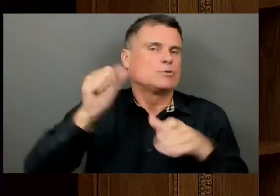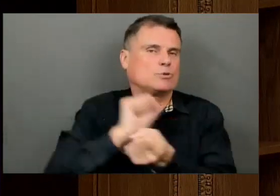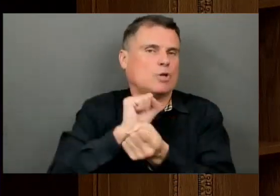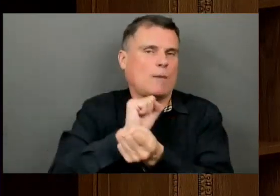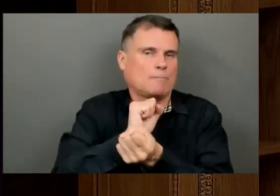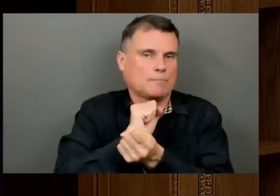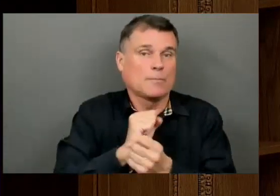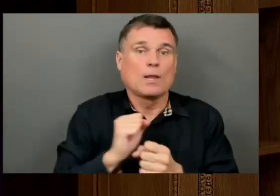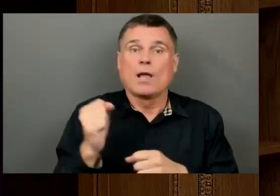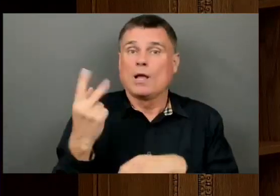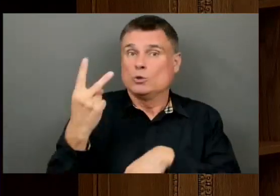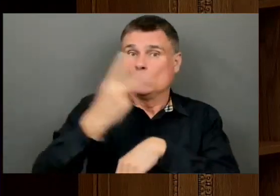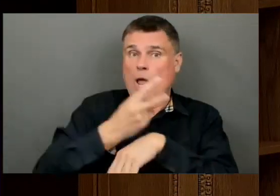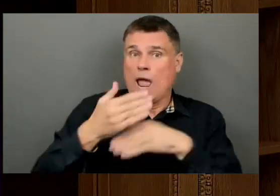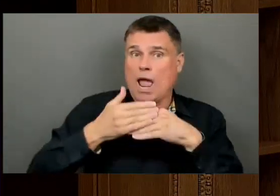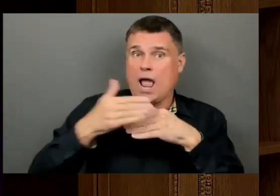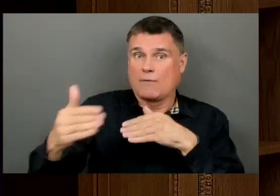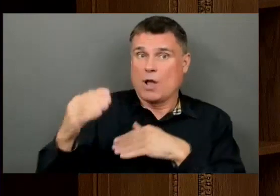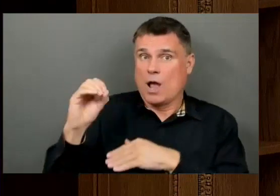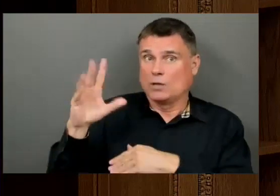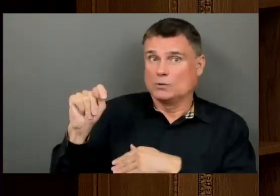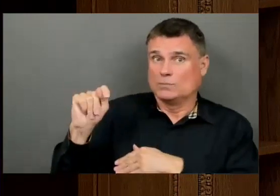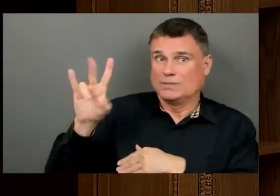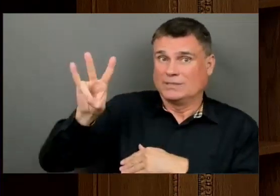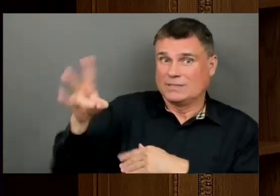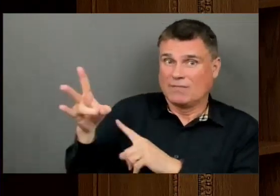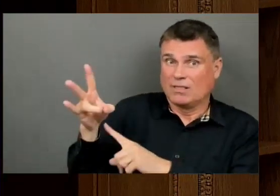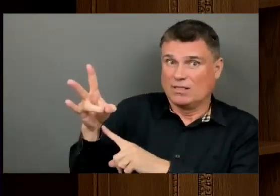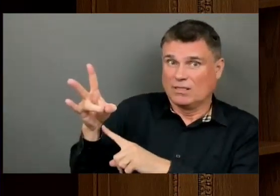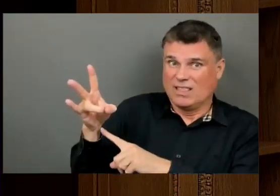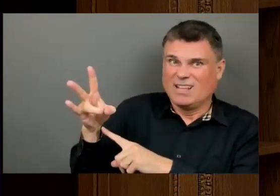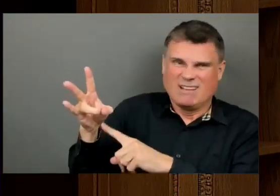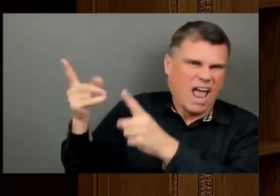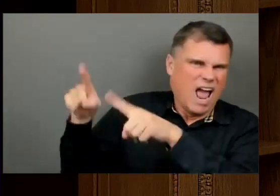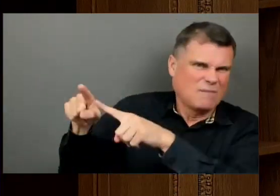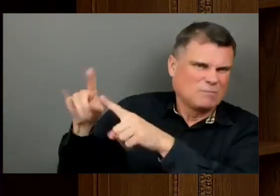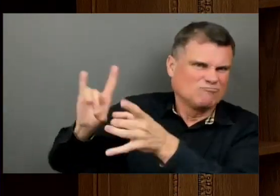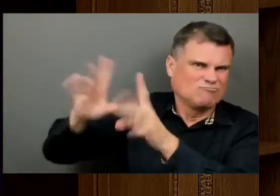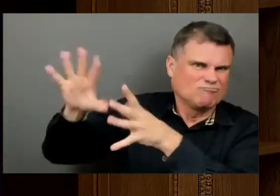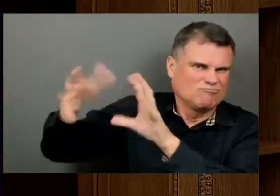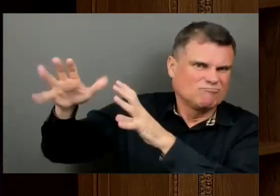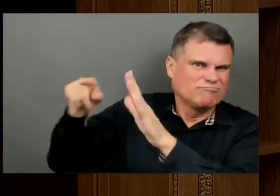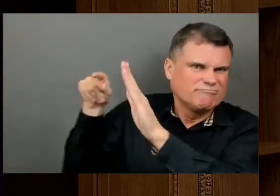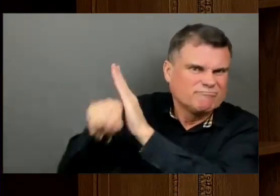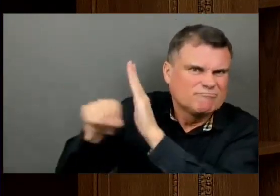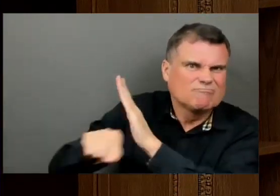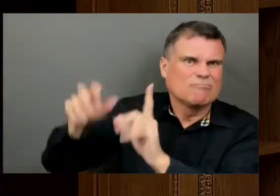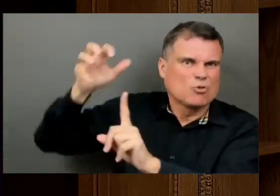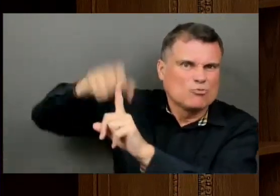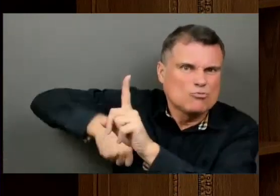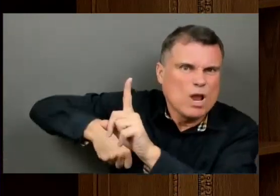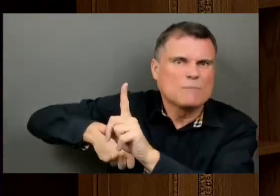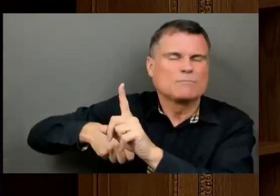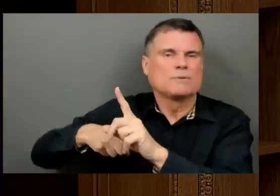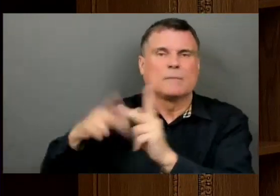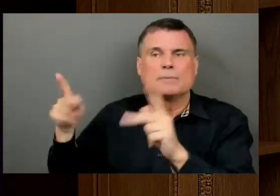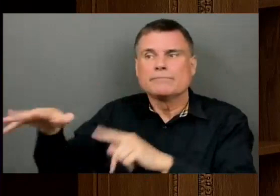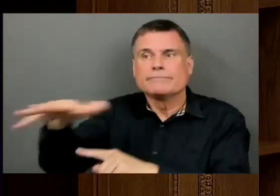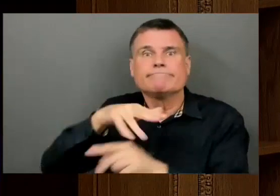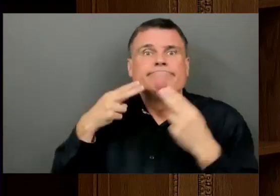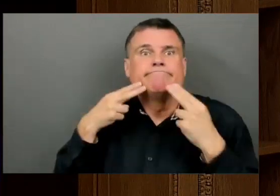of innocent people, he took to social media to explain how it was really Israel